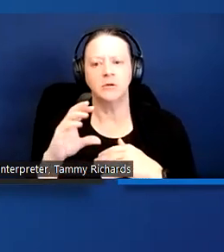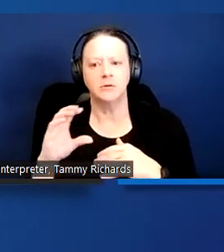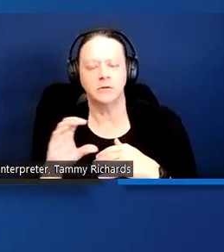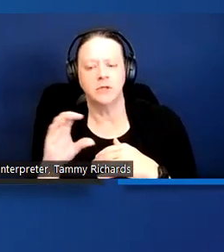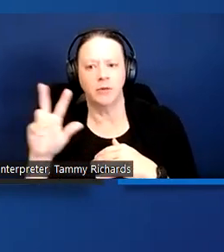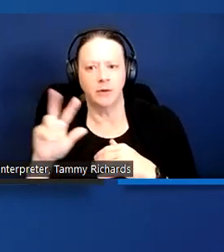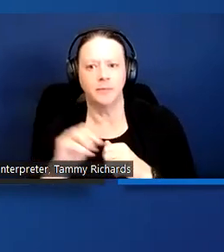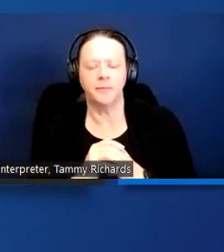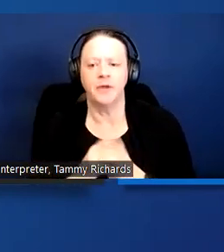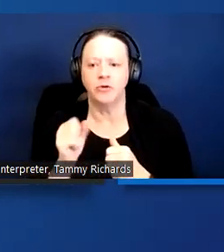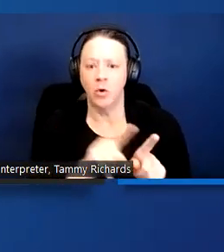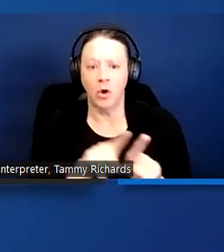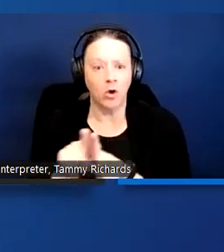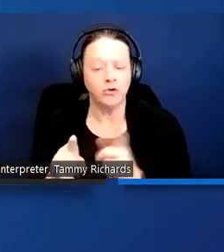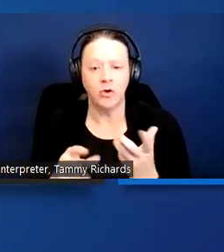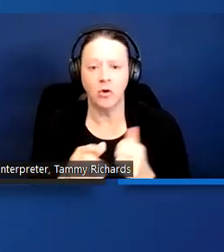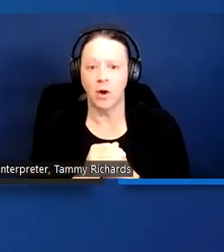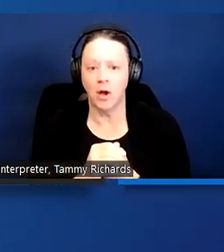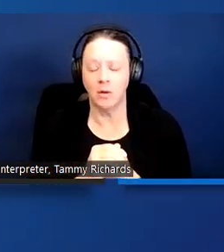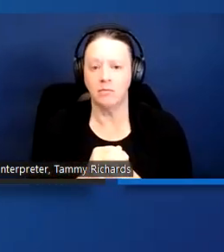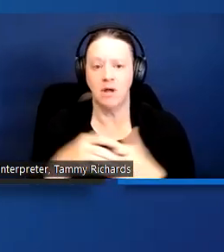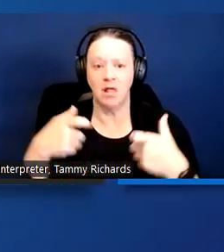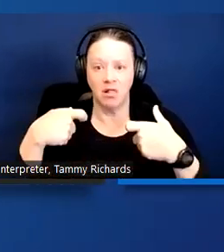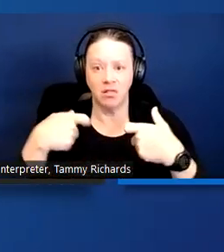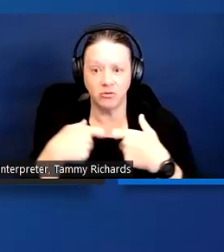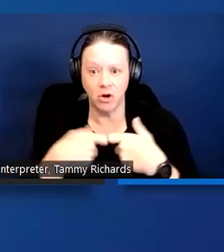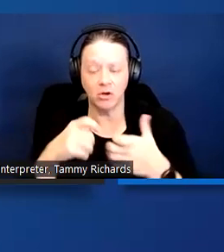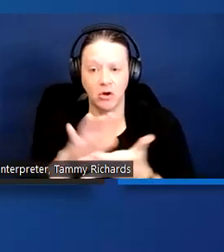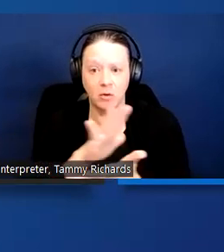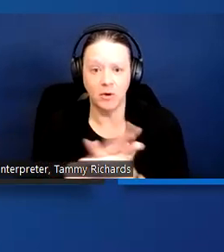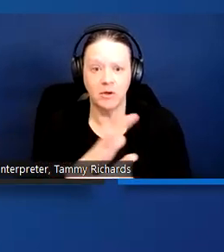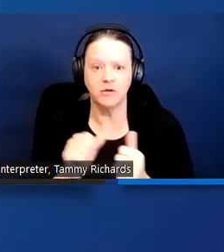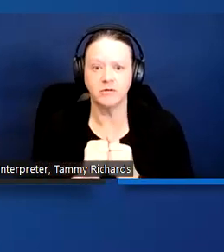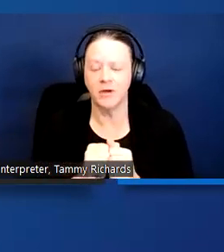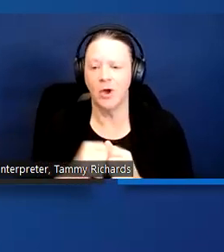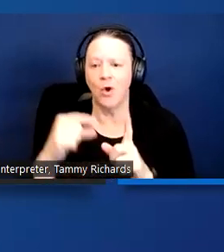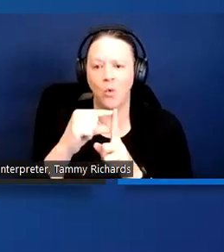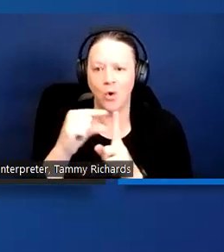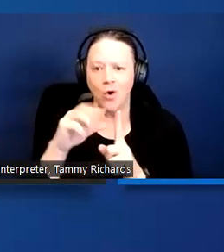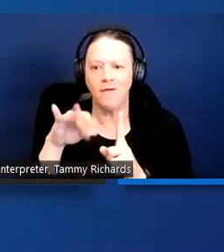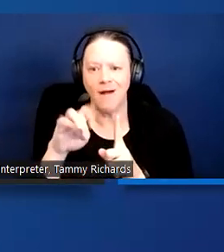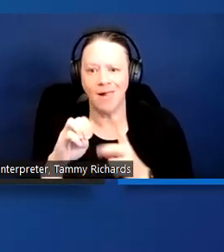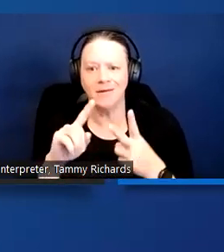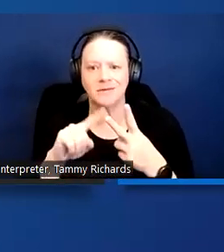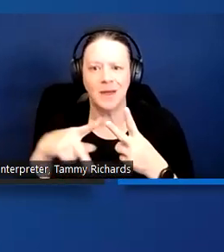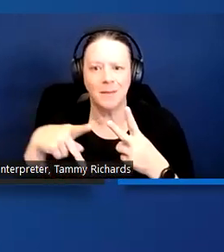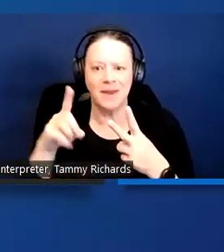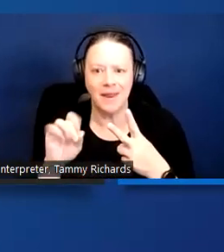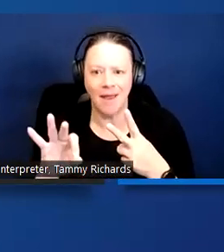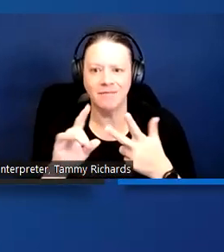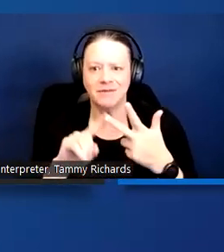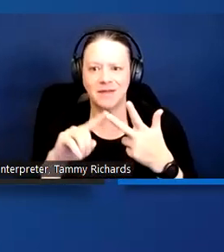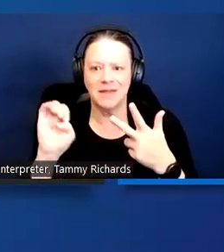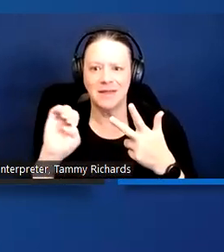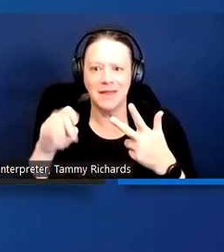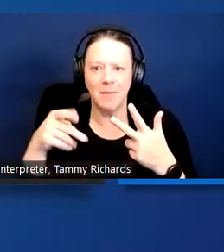electronic documents. Everyone's creating Word files, PDFs, EPUBs, all kinds of other electronic documents, and you're sending these